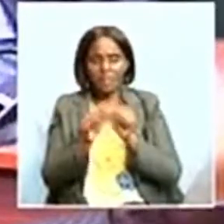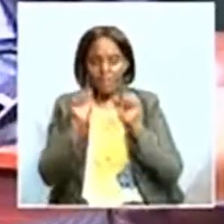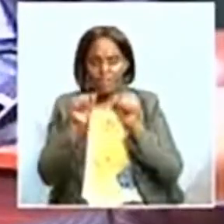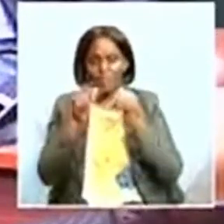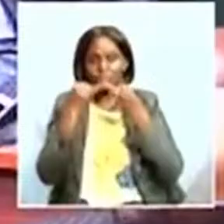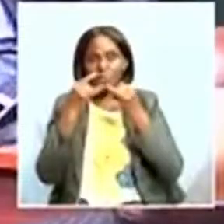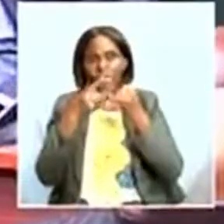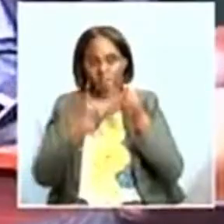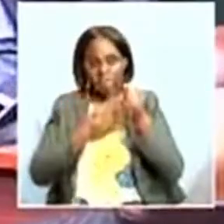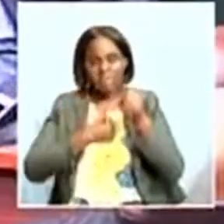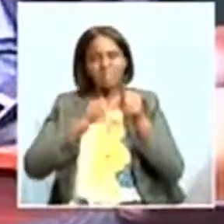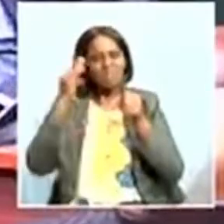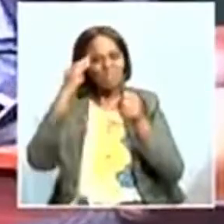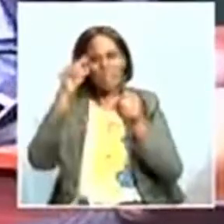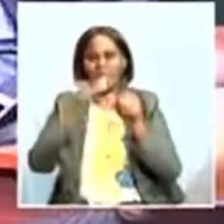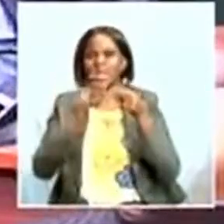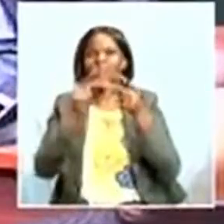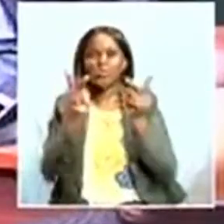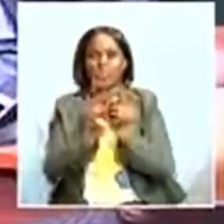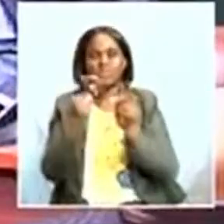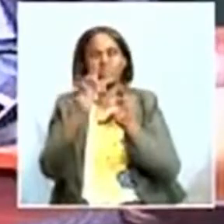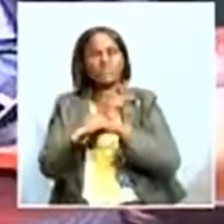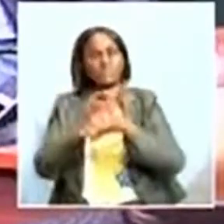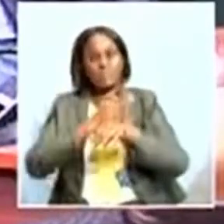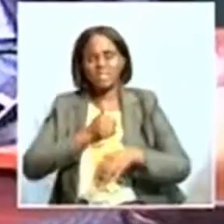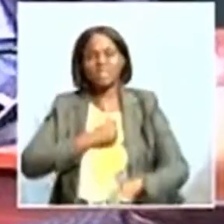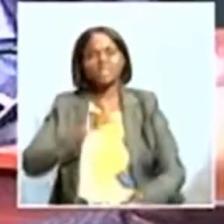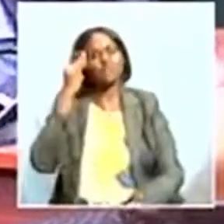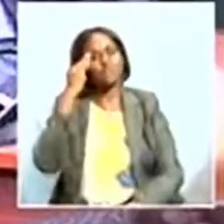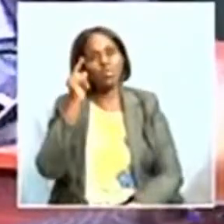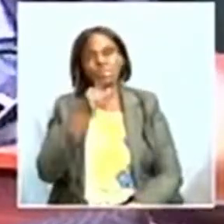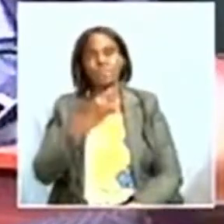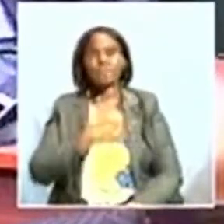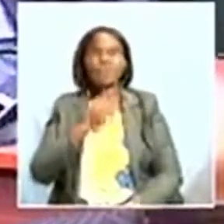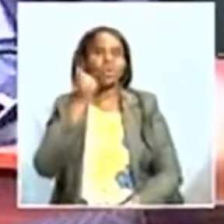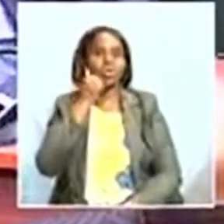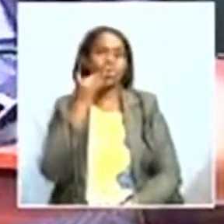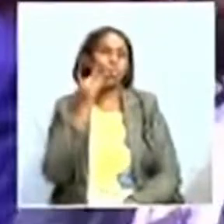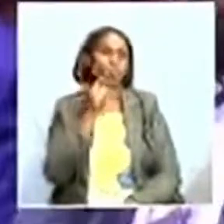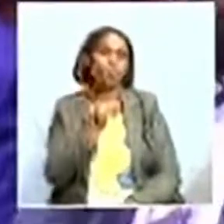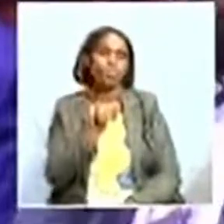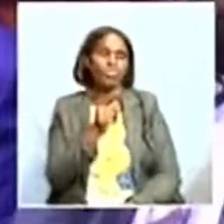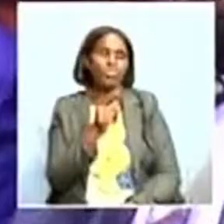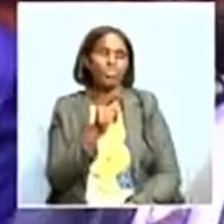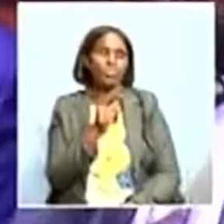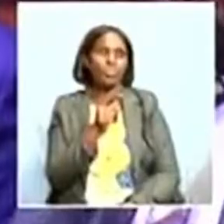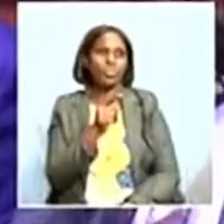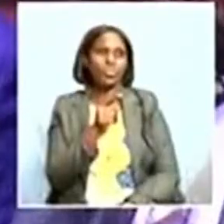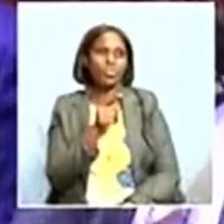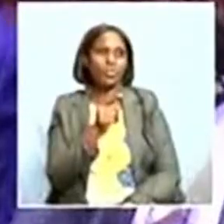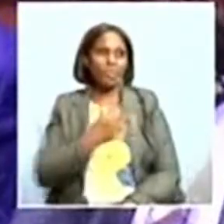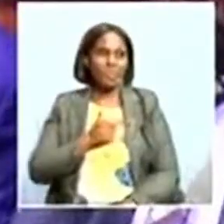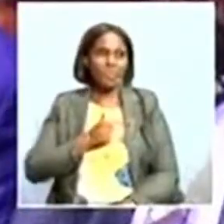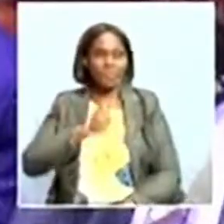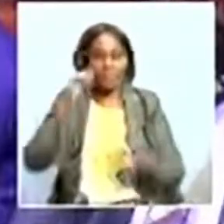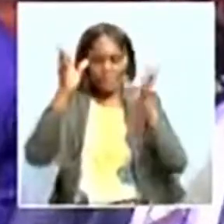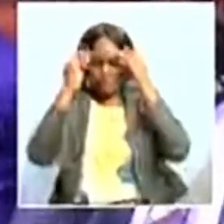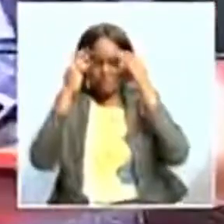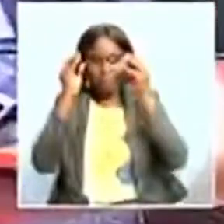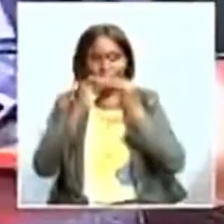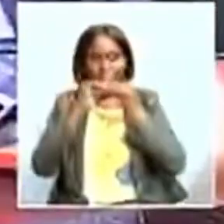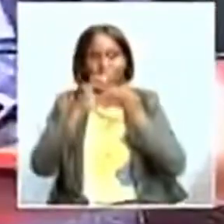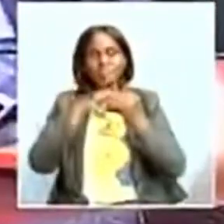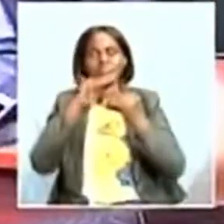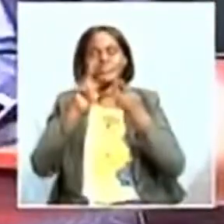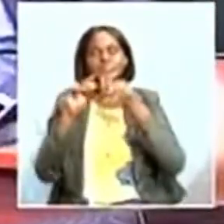me that. I know every part of Mchinga, okay, every part of Mchinga. So I'm competent enough to argue with